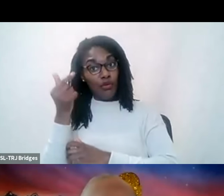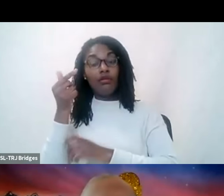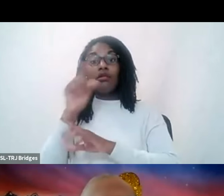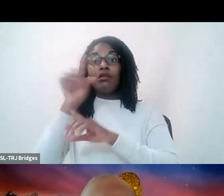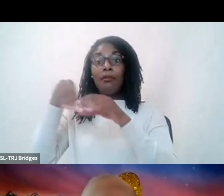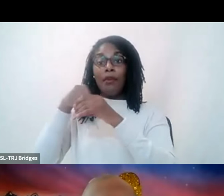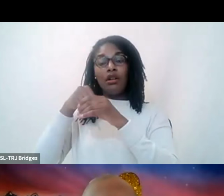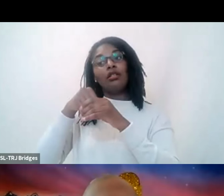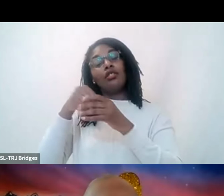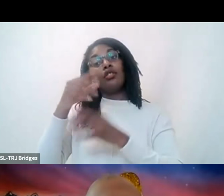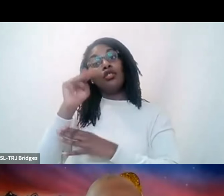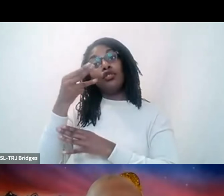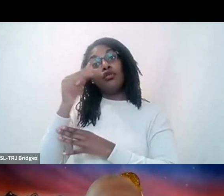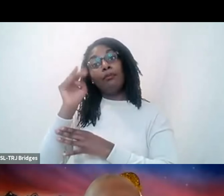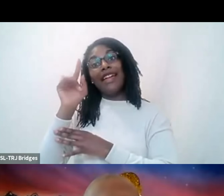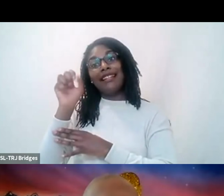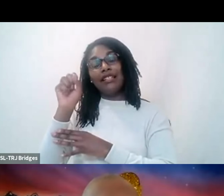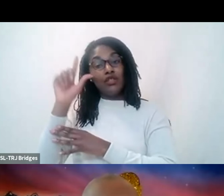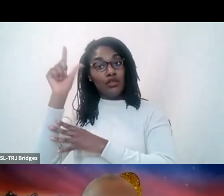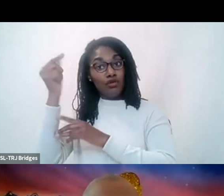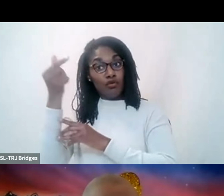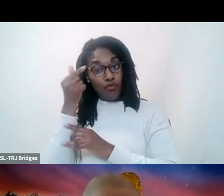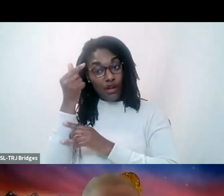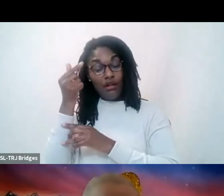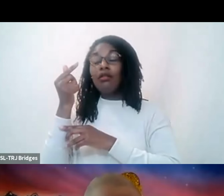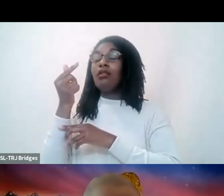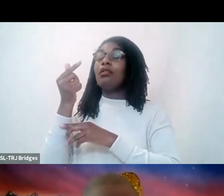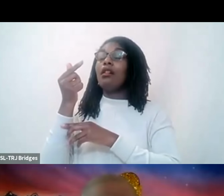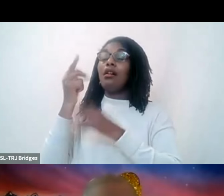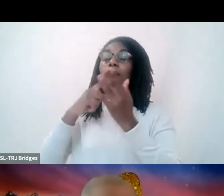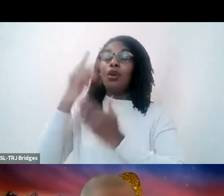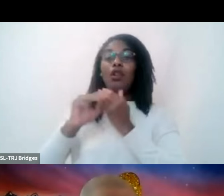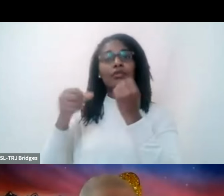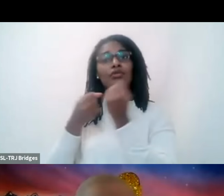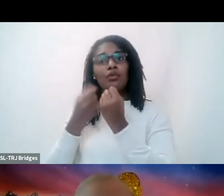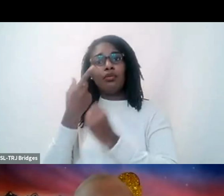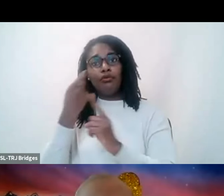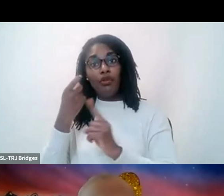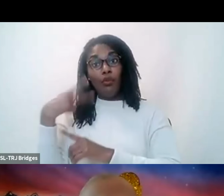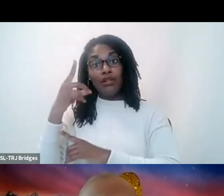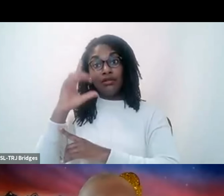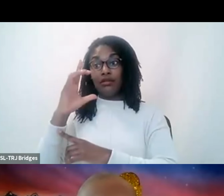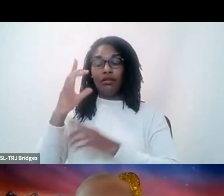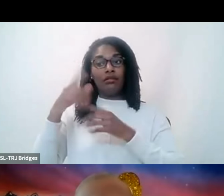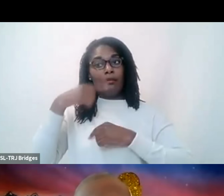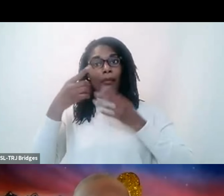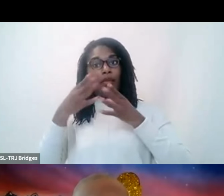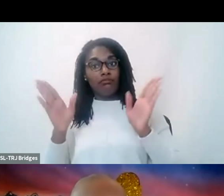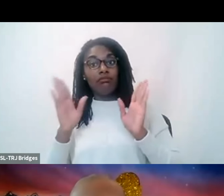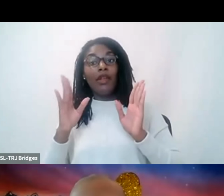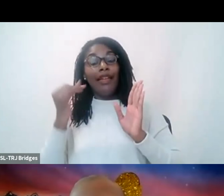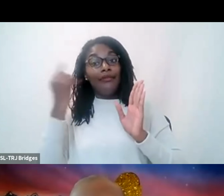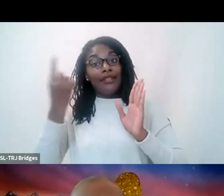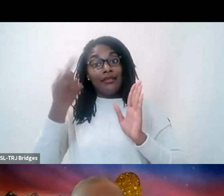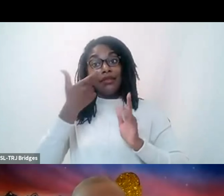grant programs that is supported by the District Columbia government. And so if this is something that interests you,